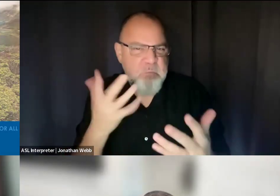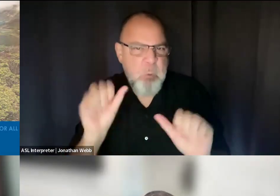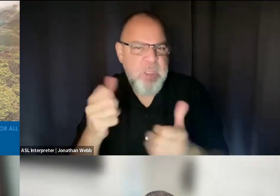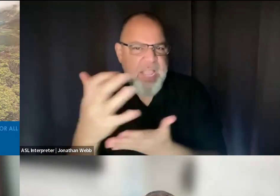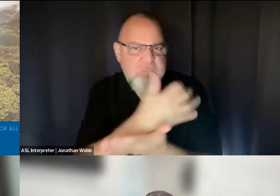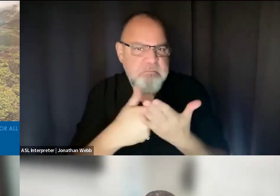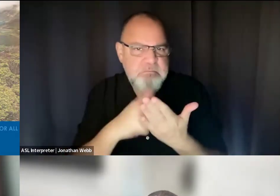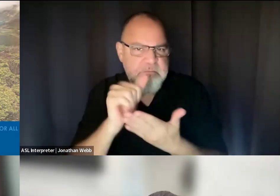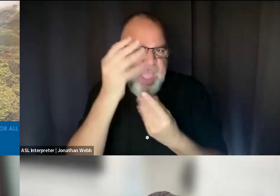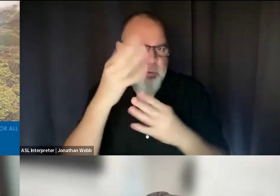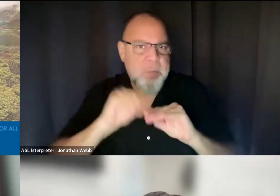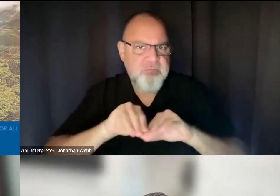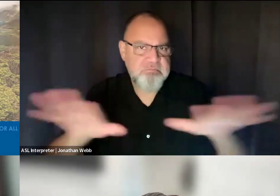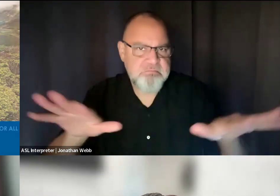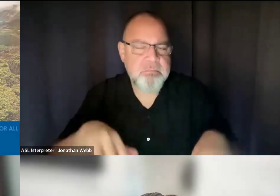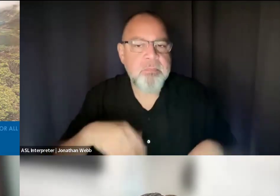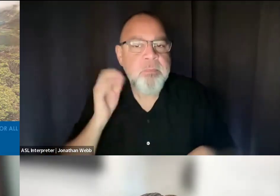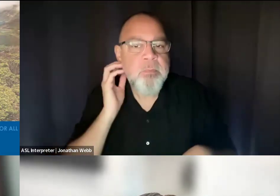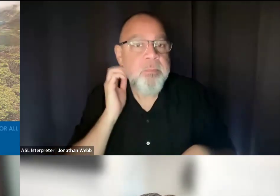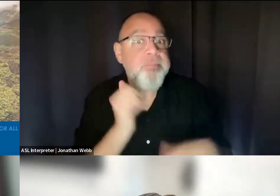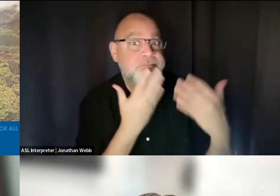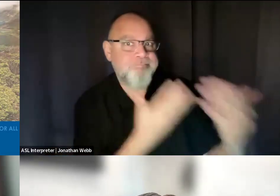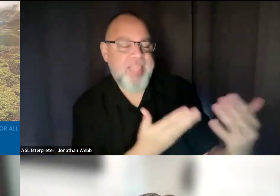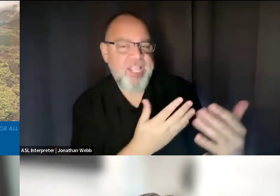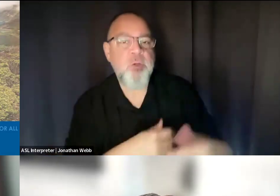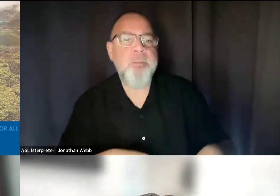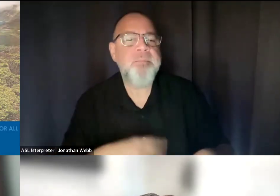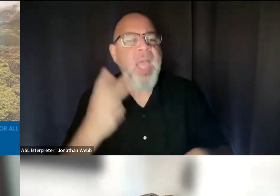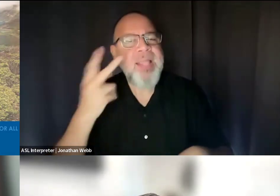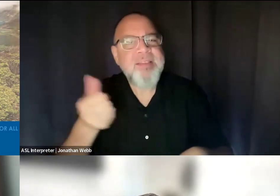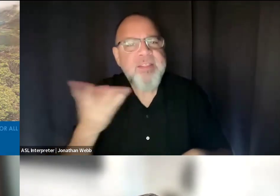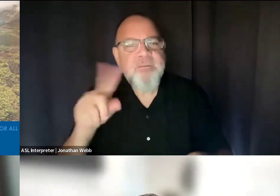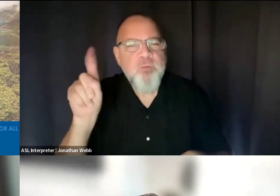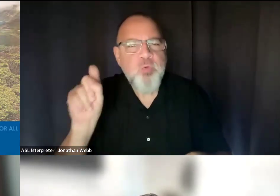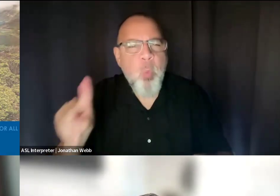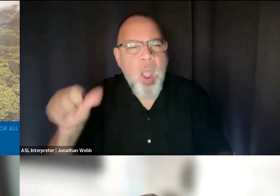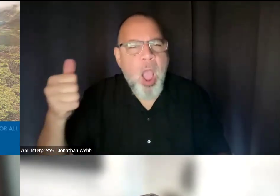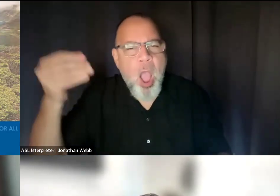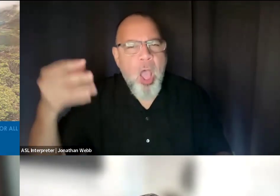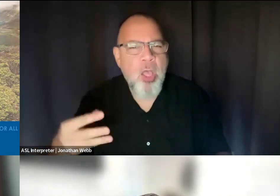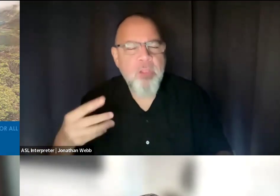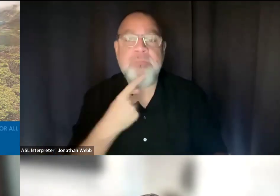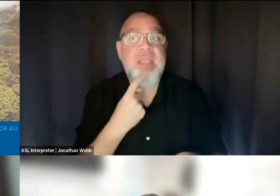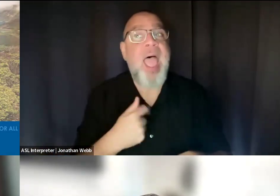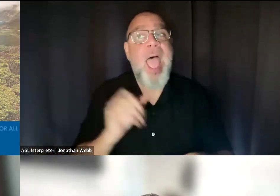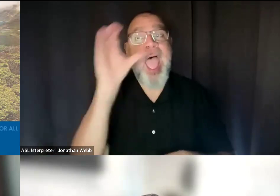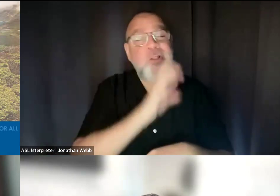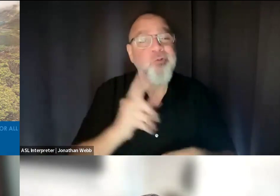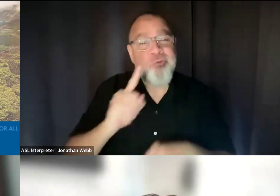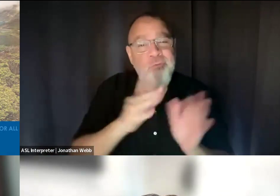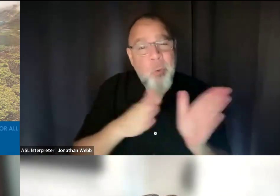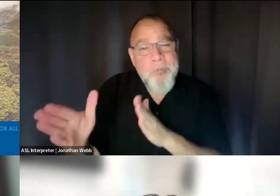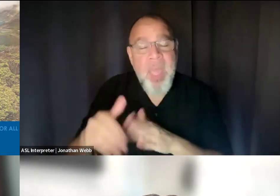there. I do see there are a few other questions. I see one that says, when I search for plans, I see many that